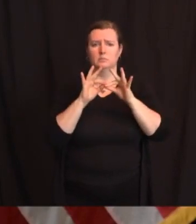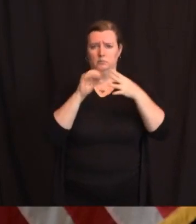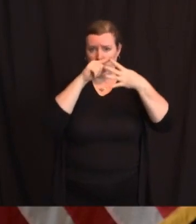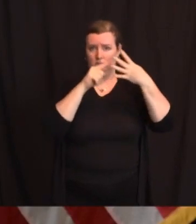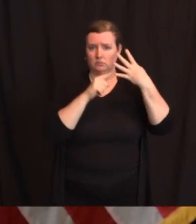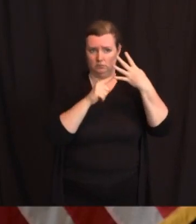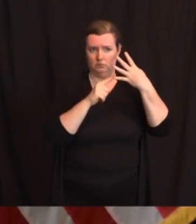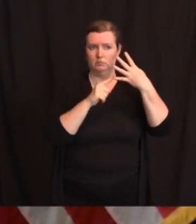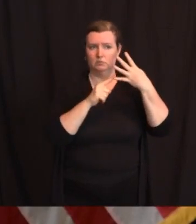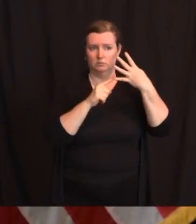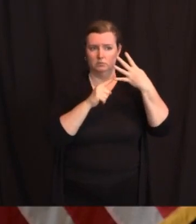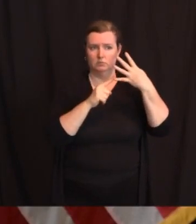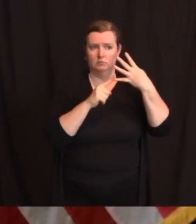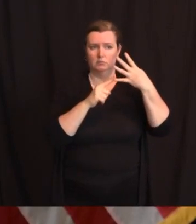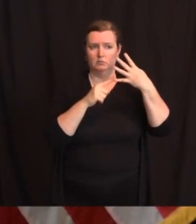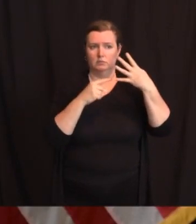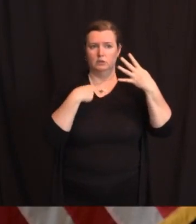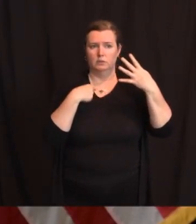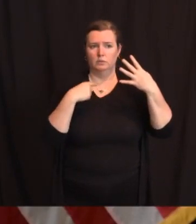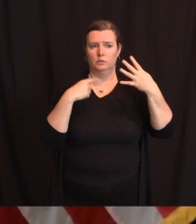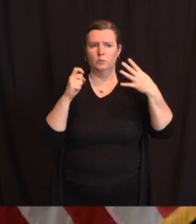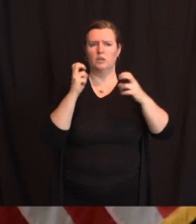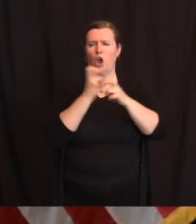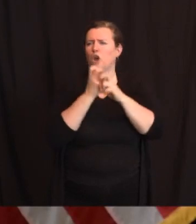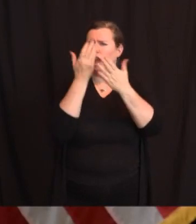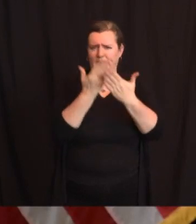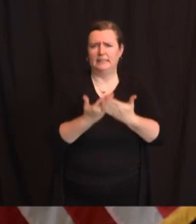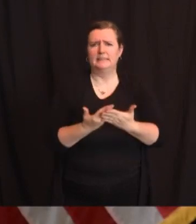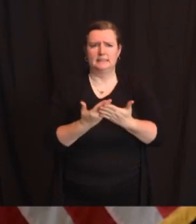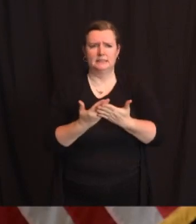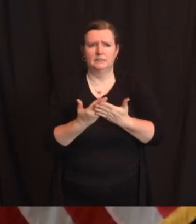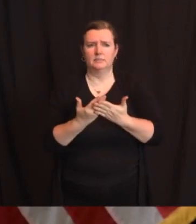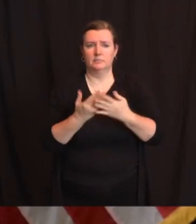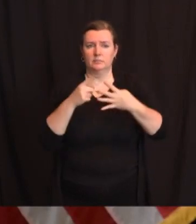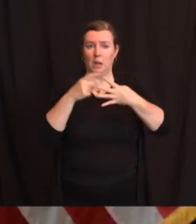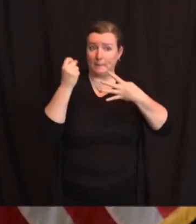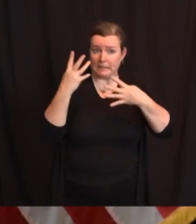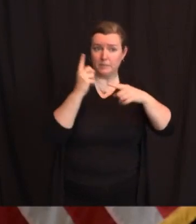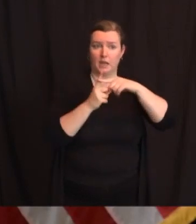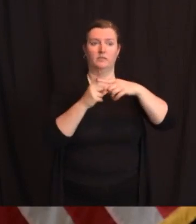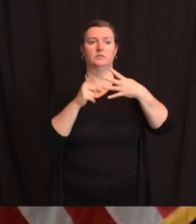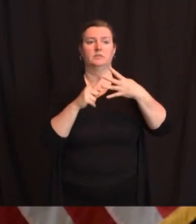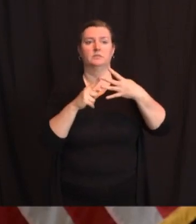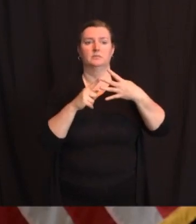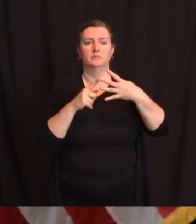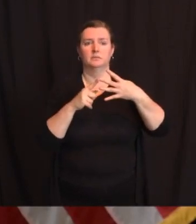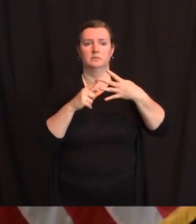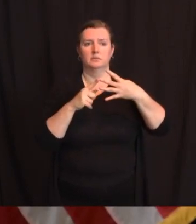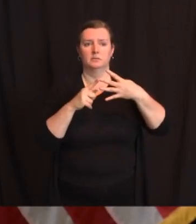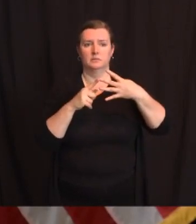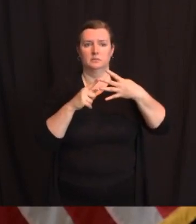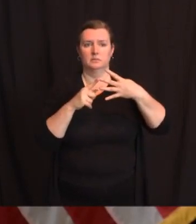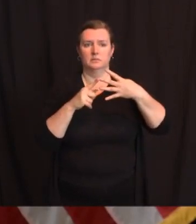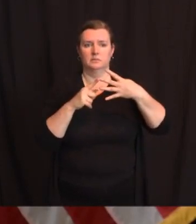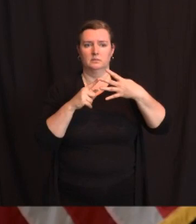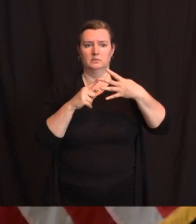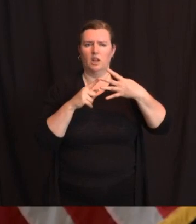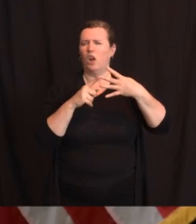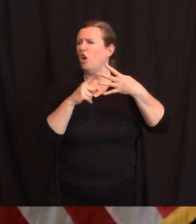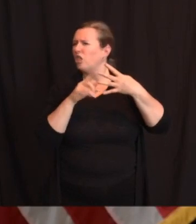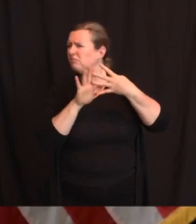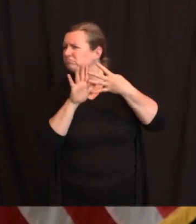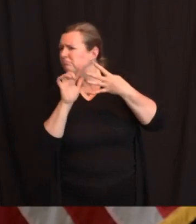a ventilator that that's money good in the here and now. Again, new cases is clouded by the fact that we're expanding